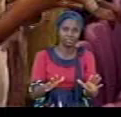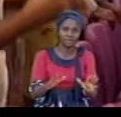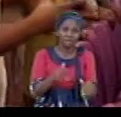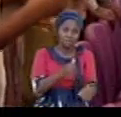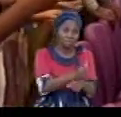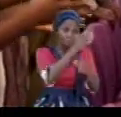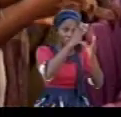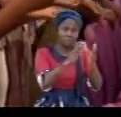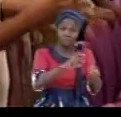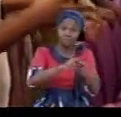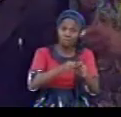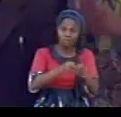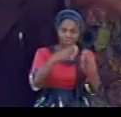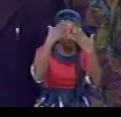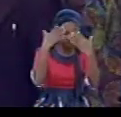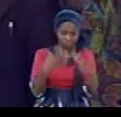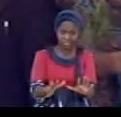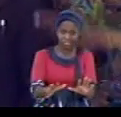Mountains, finished.